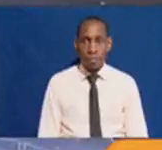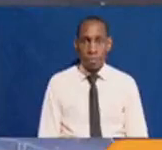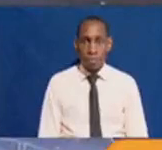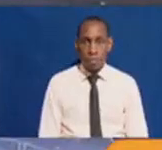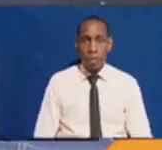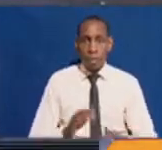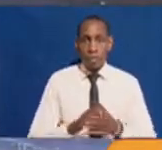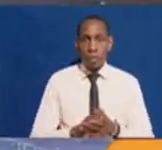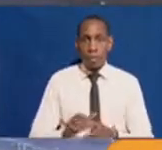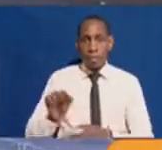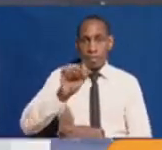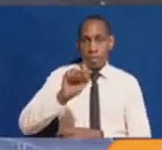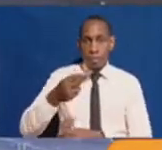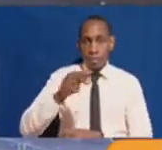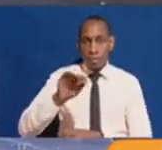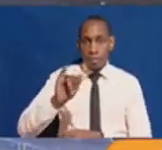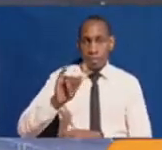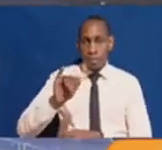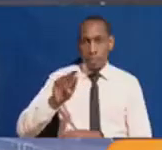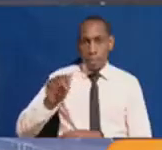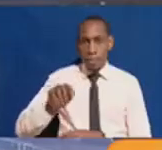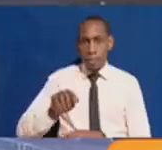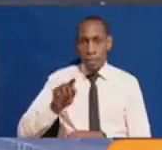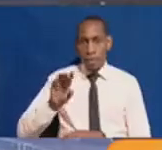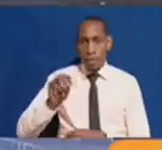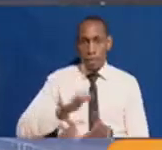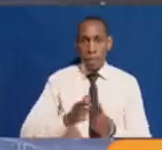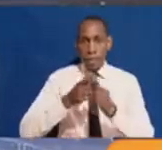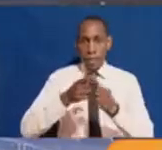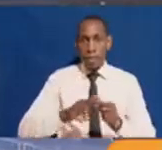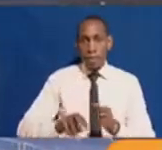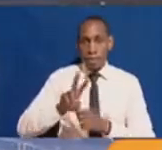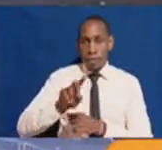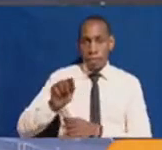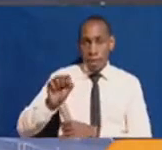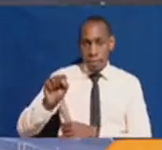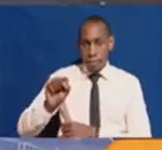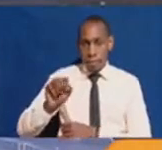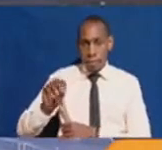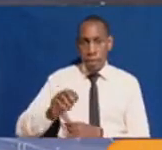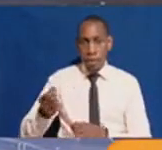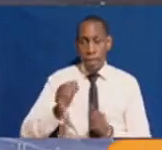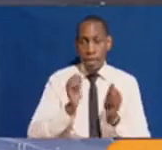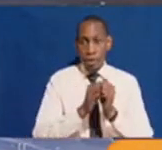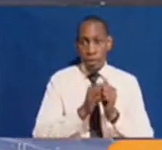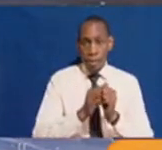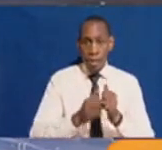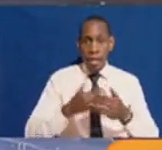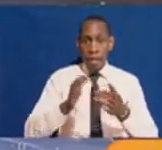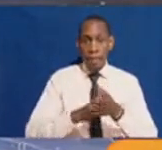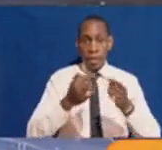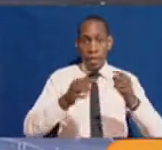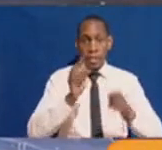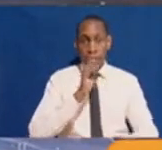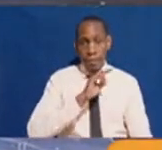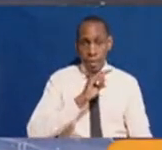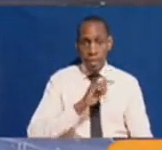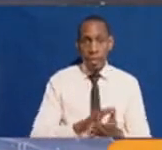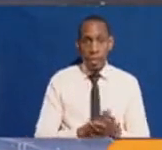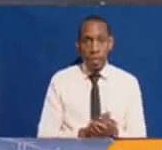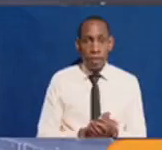Tomorrow goodies, Shabiki.com has awarded 12 Kenyans over 2.5 million shillings in the month of October after they emerged winners in the